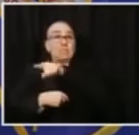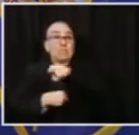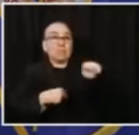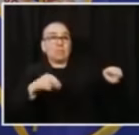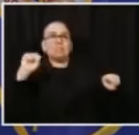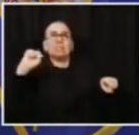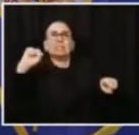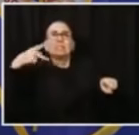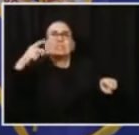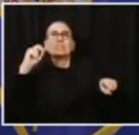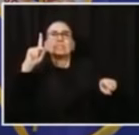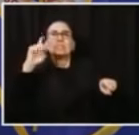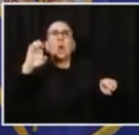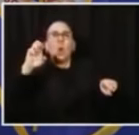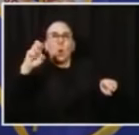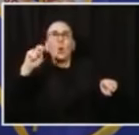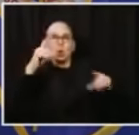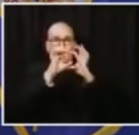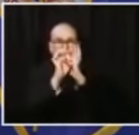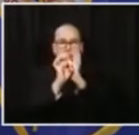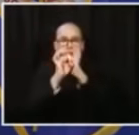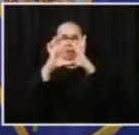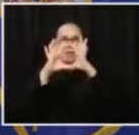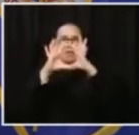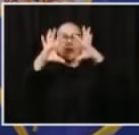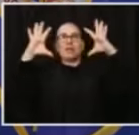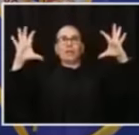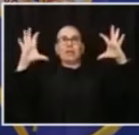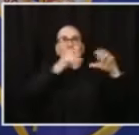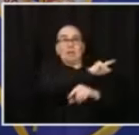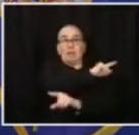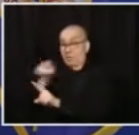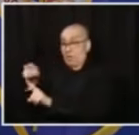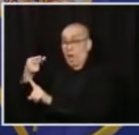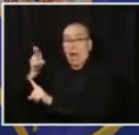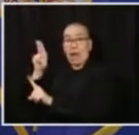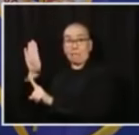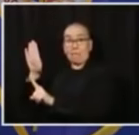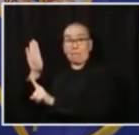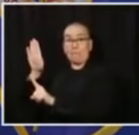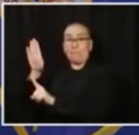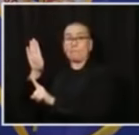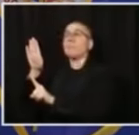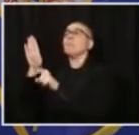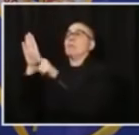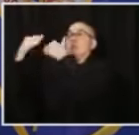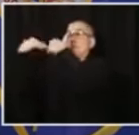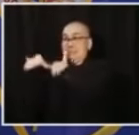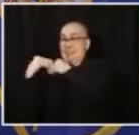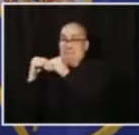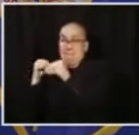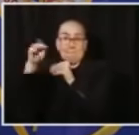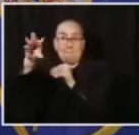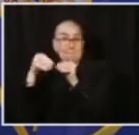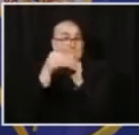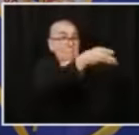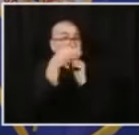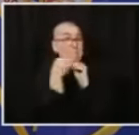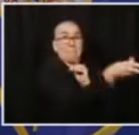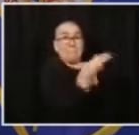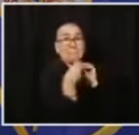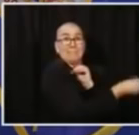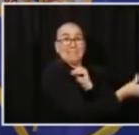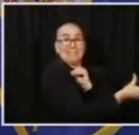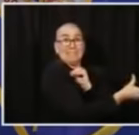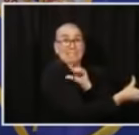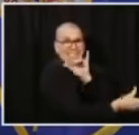are not sites that are open for public vaccination. With this very limited supply, our vaccination is focusing on work